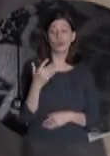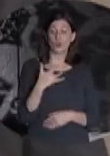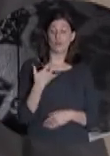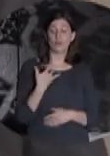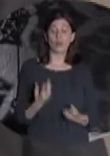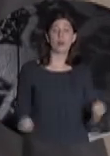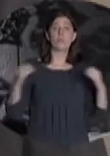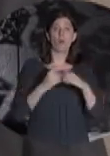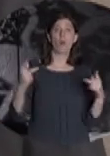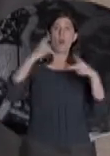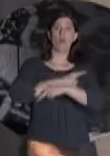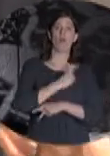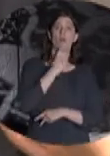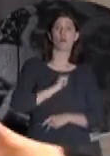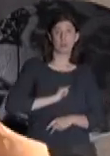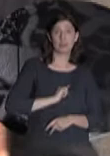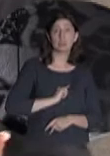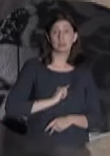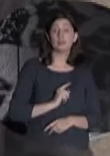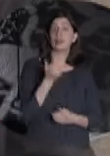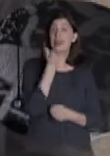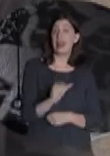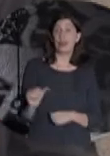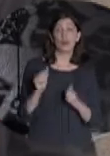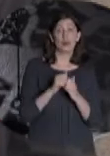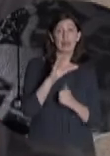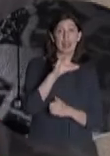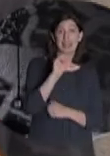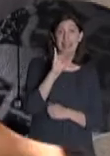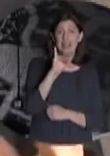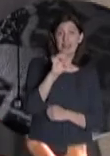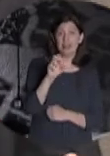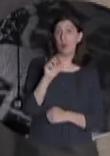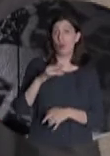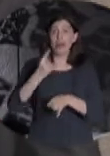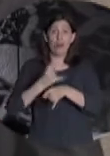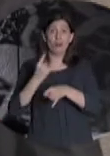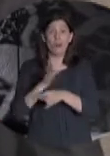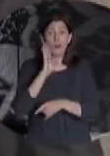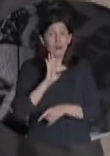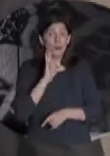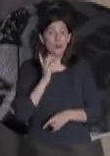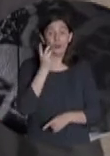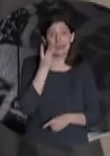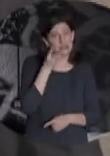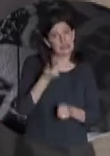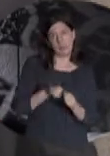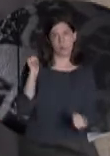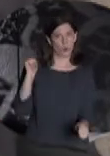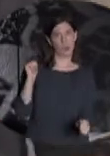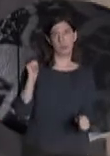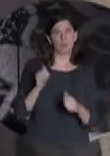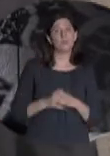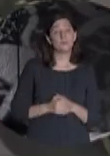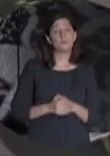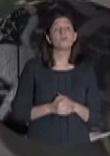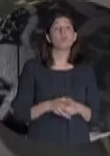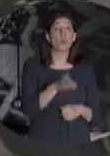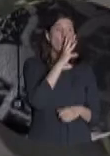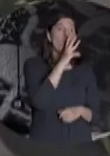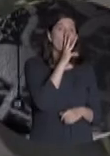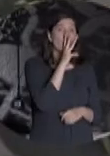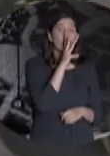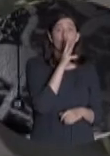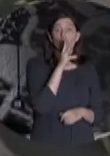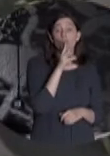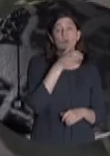thirsty. Anything with caffeine and alcohol, you shouldn't really be drinking if you're going to be outside extended period of time. Drinking water is kind